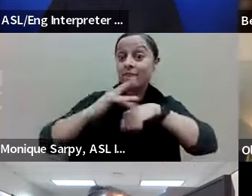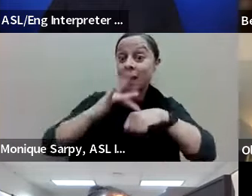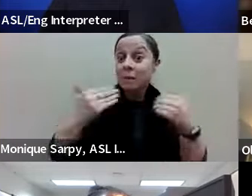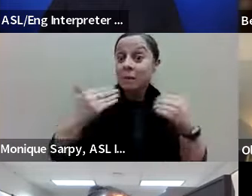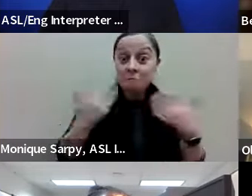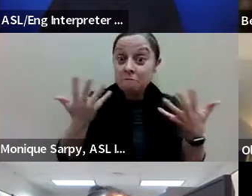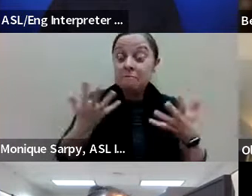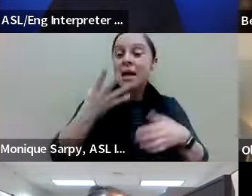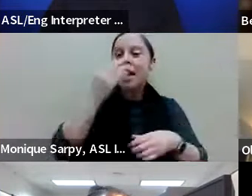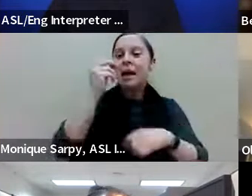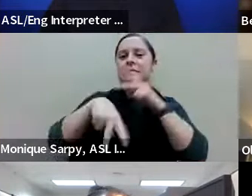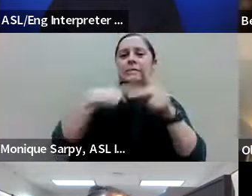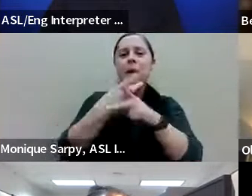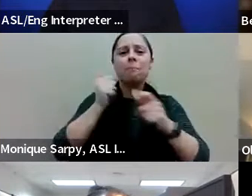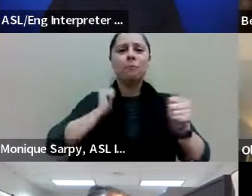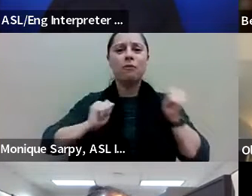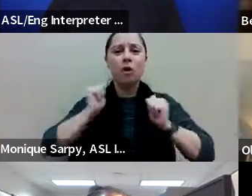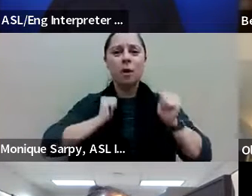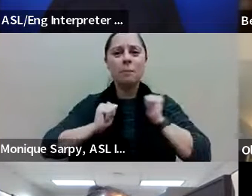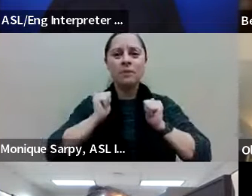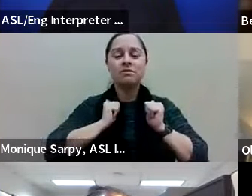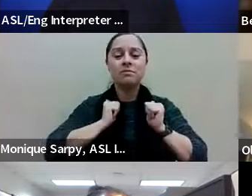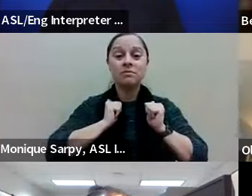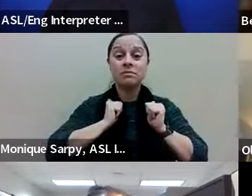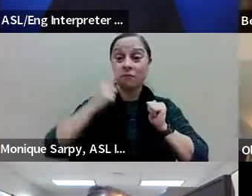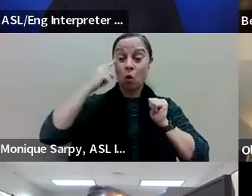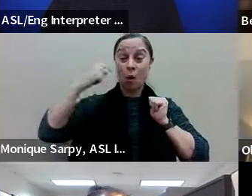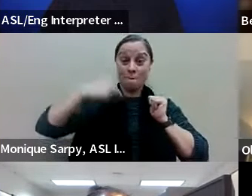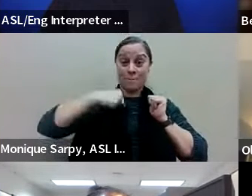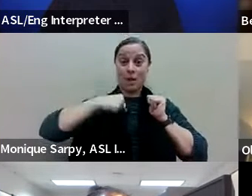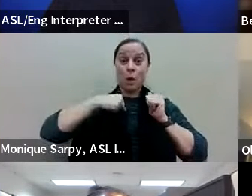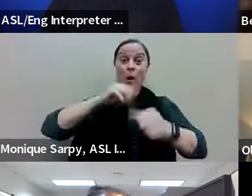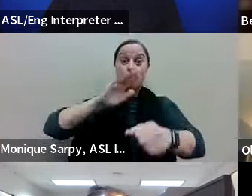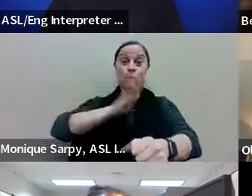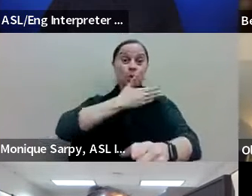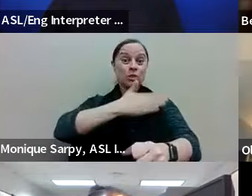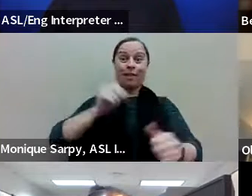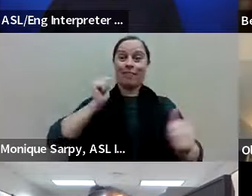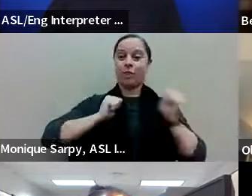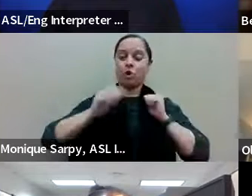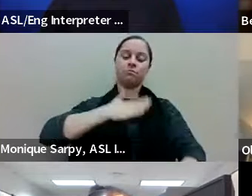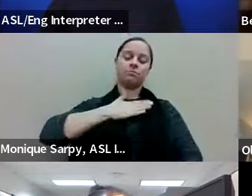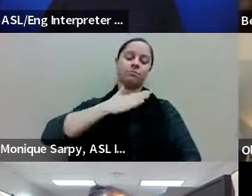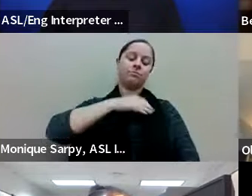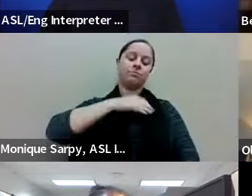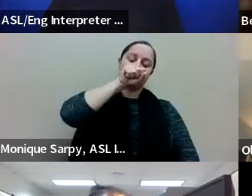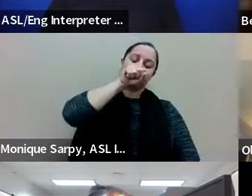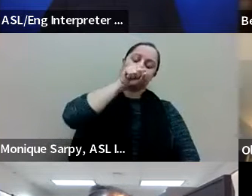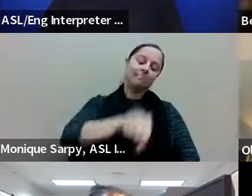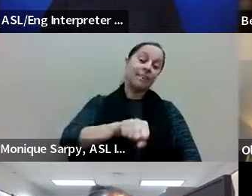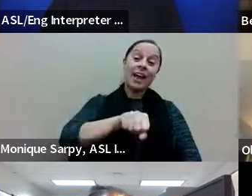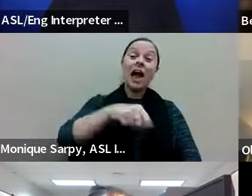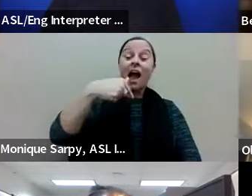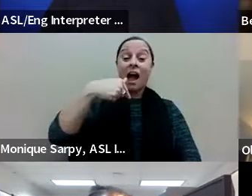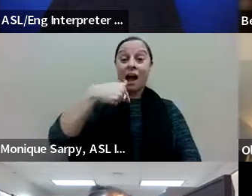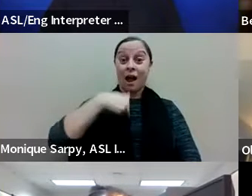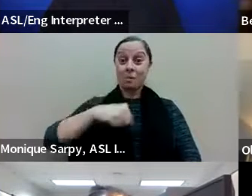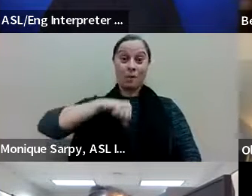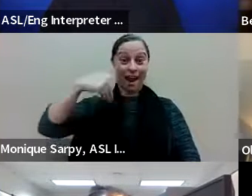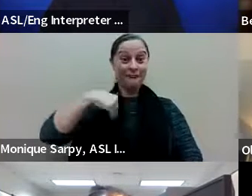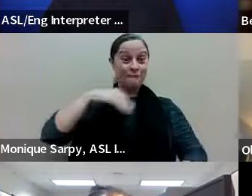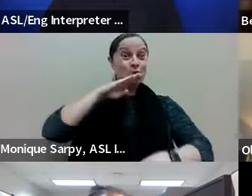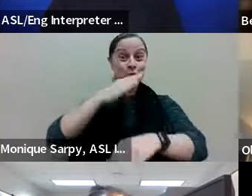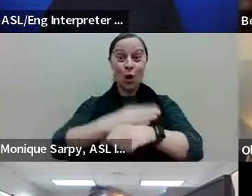of performance. So for me, for musical theater, which is my love, I'm so proud that I have a daughter that's